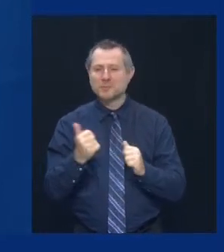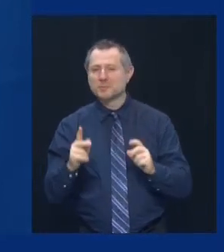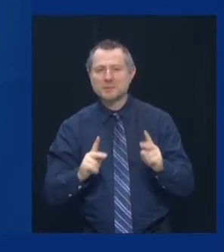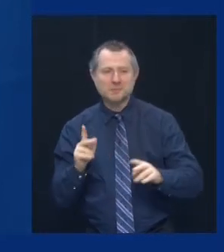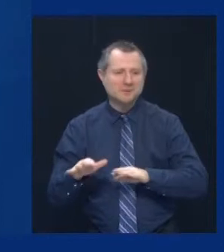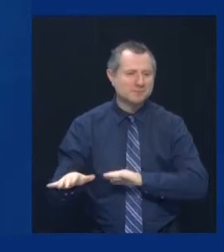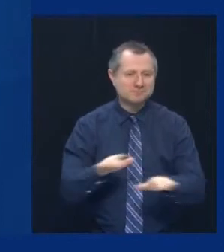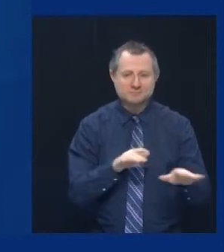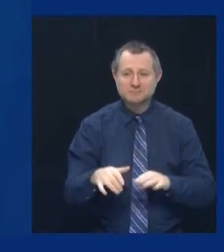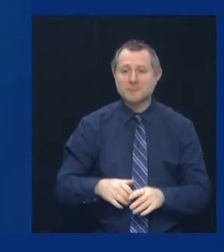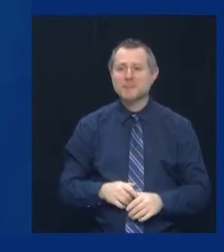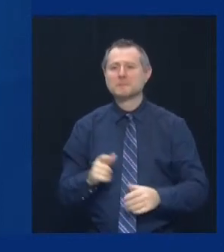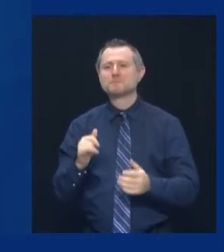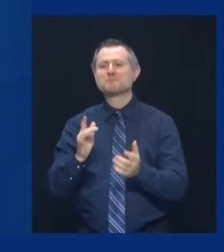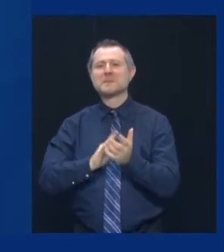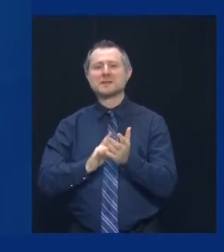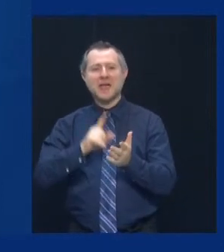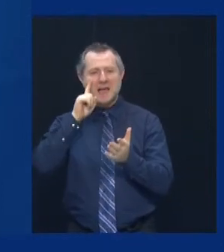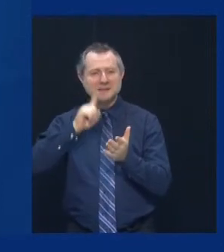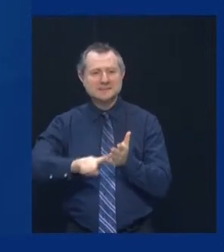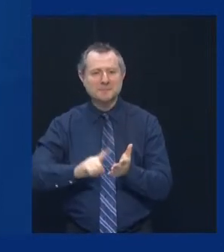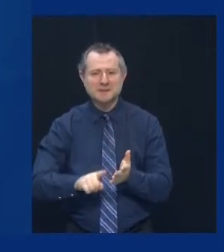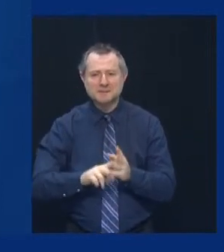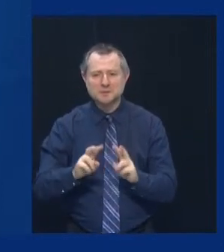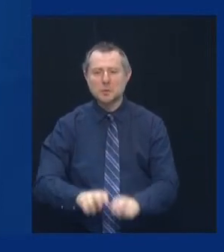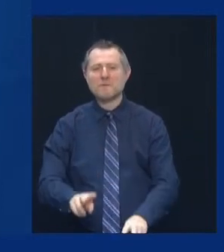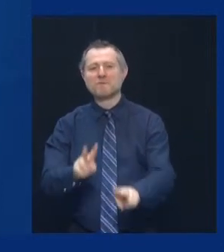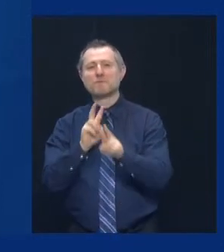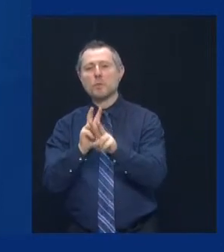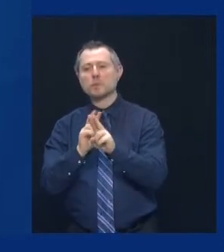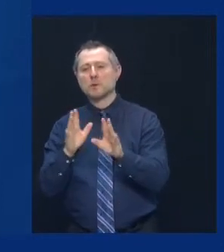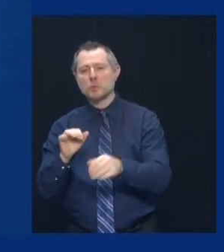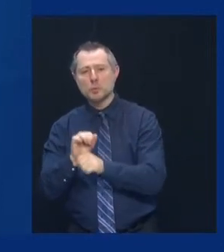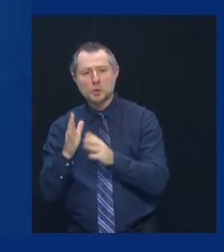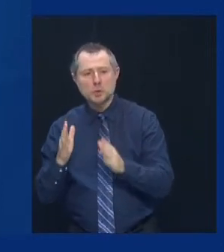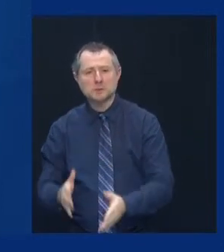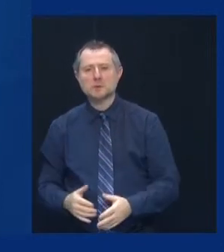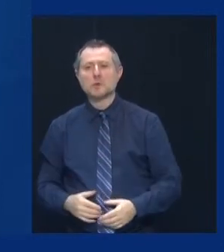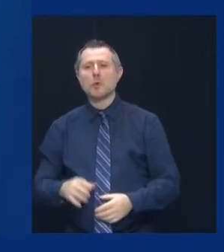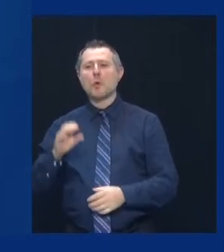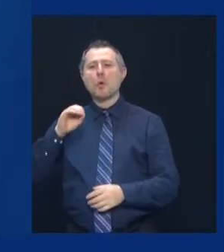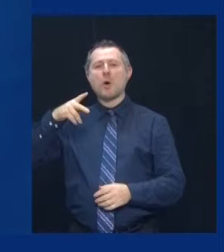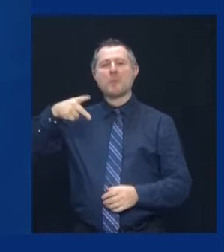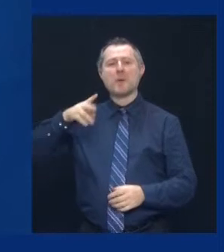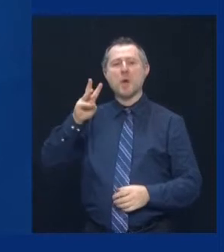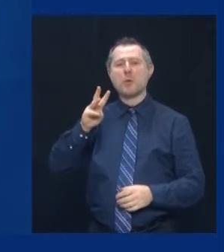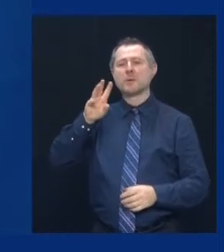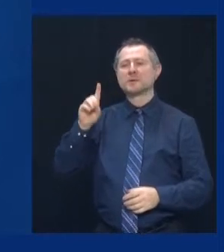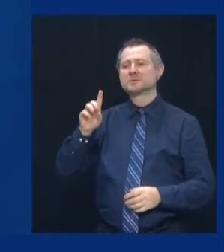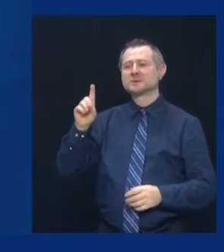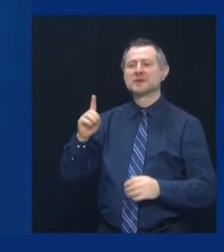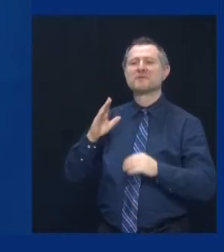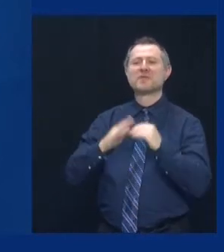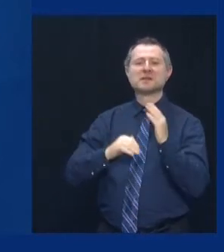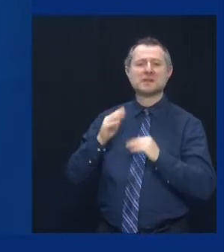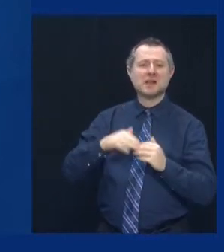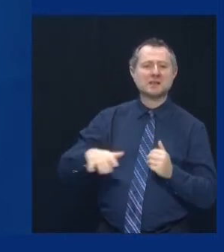medical examiners, funeral workers, other OMH facilities, et cetera. These are all